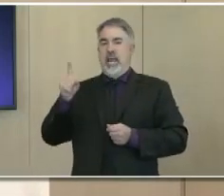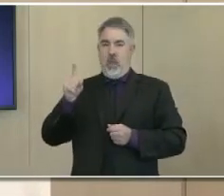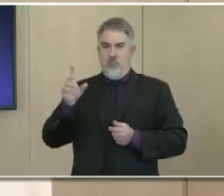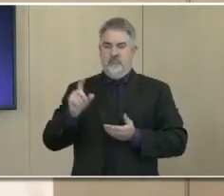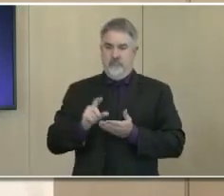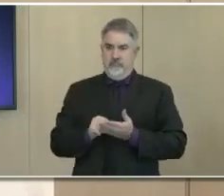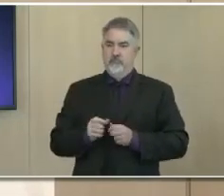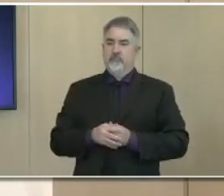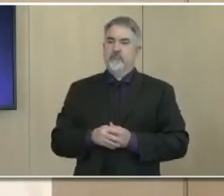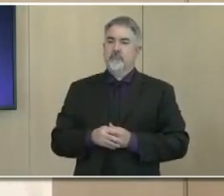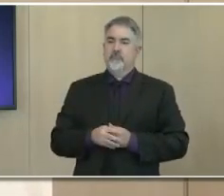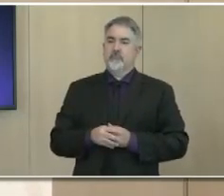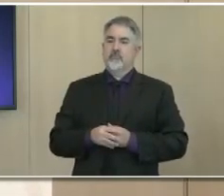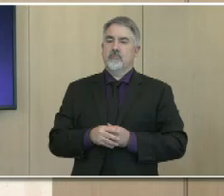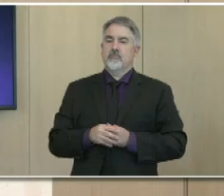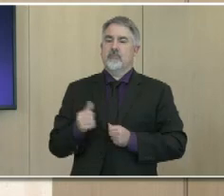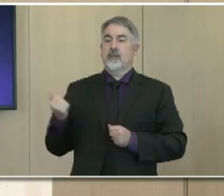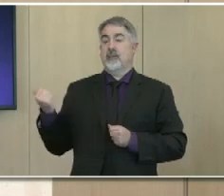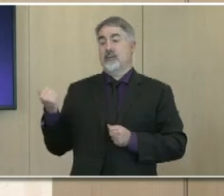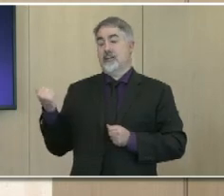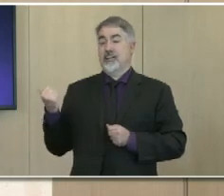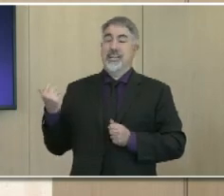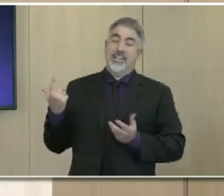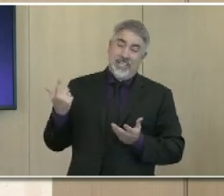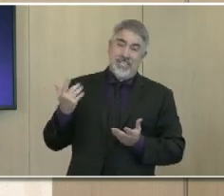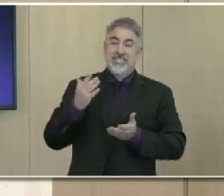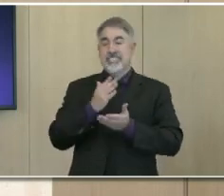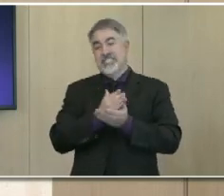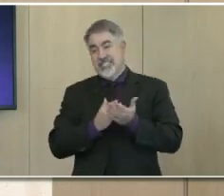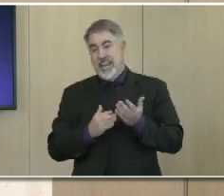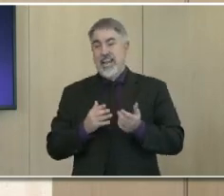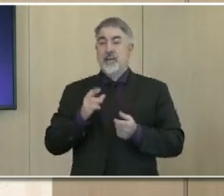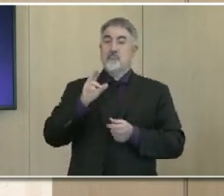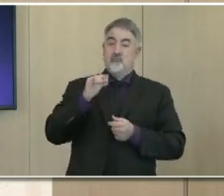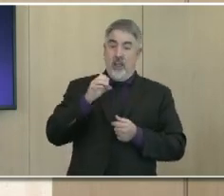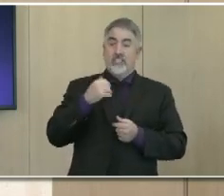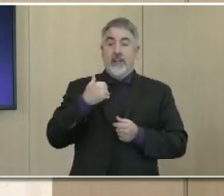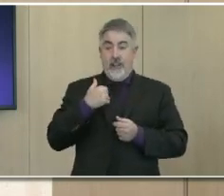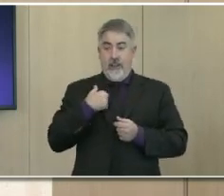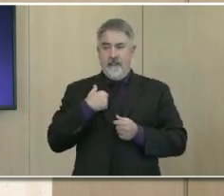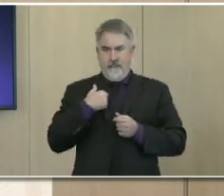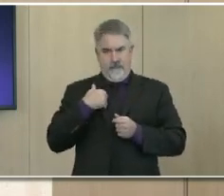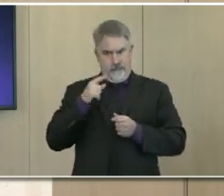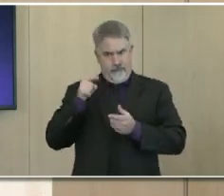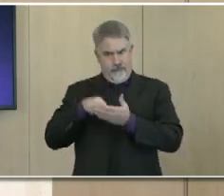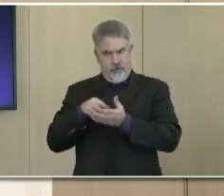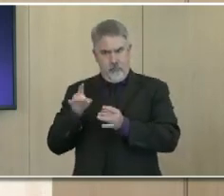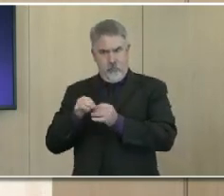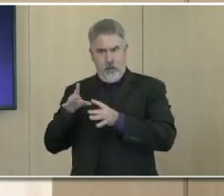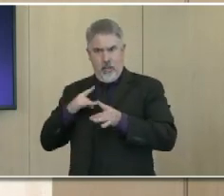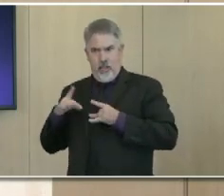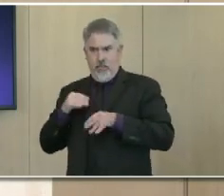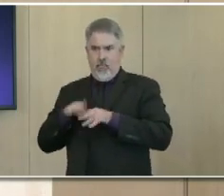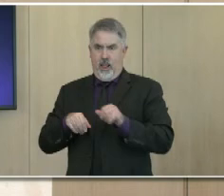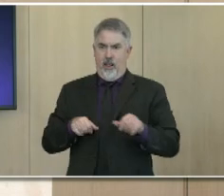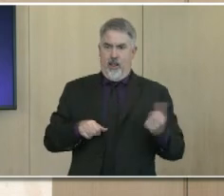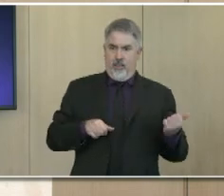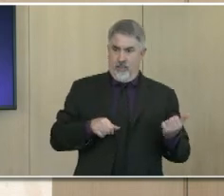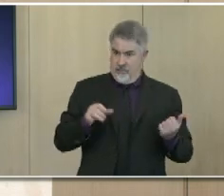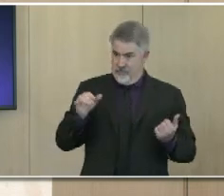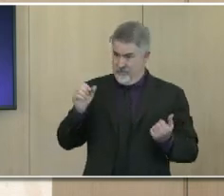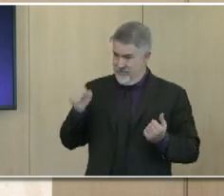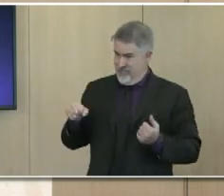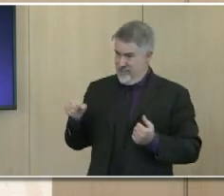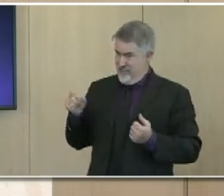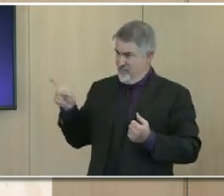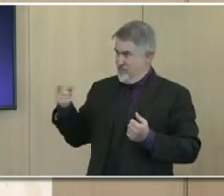have disproportionately contracted and died from COVID-19. Can the county provide cases broken down by race to see whether there